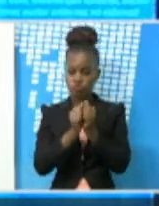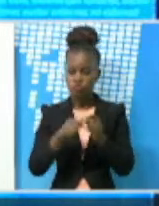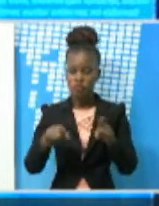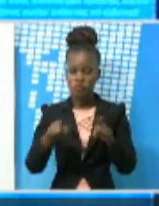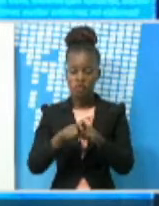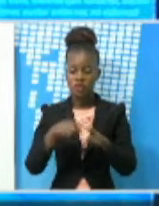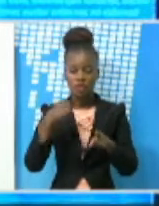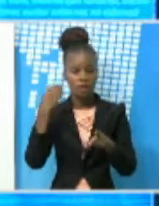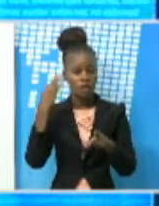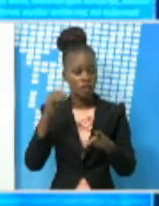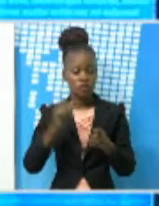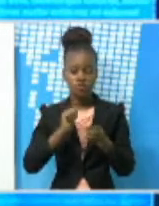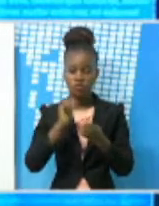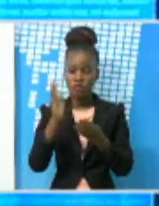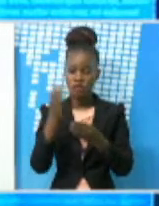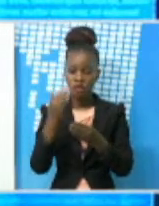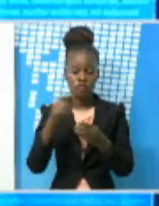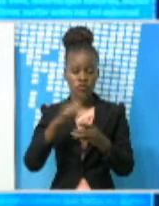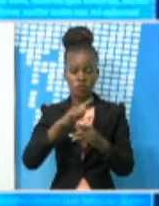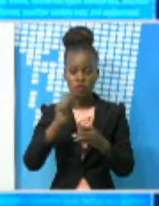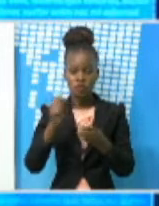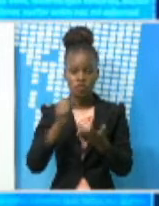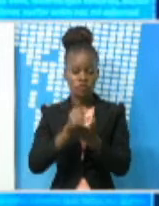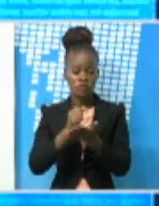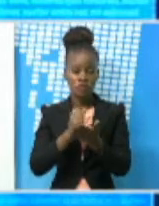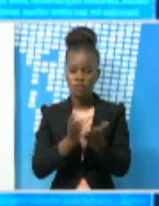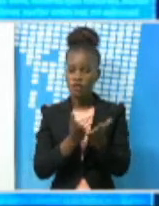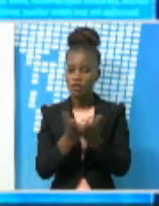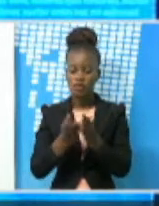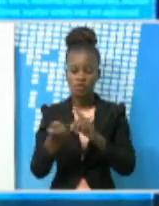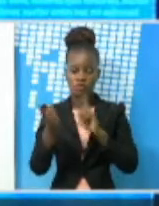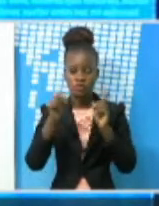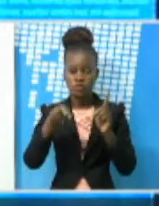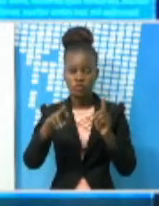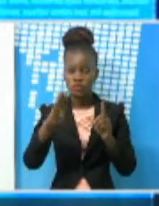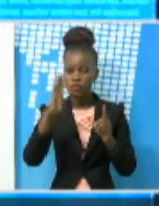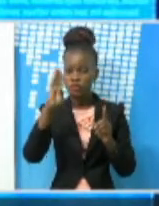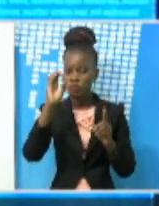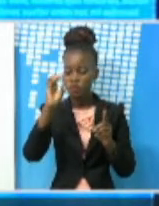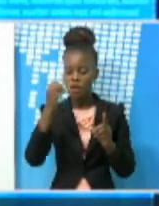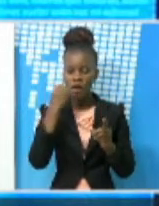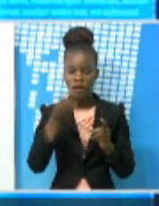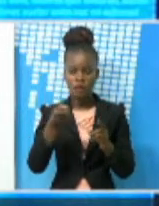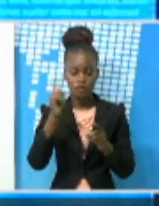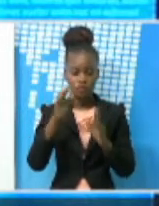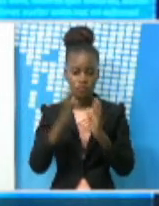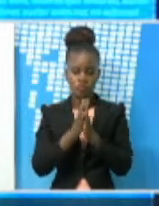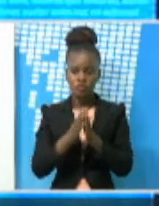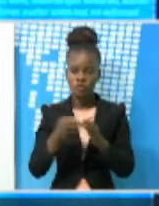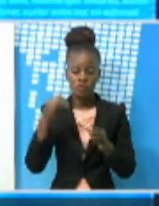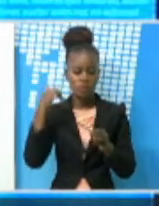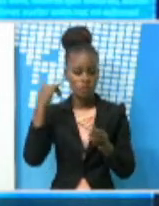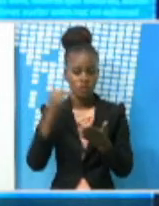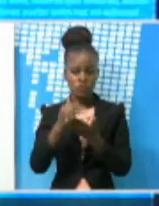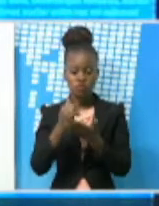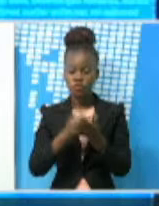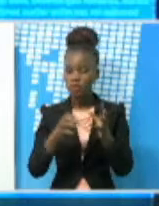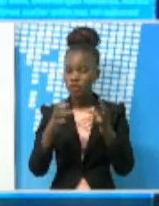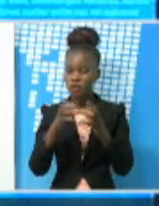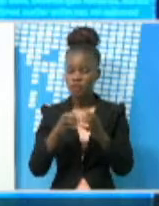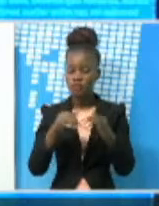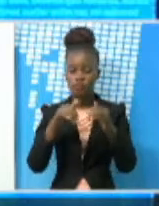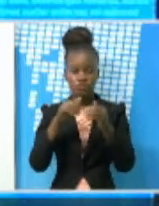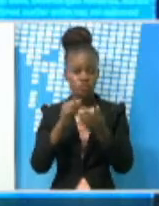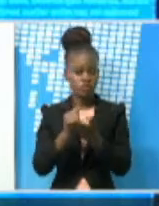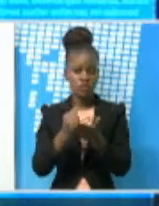for its firms, including the Uganda Broadcasting Services, UBC, Posta Uganda and the Uganda Telecommunications Corporation Limited, which